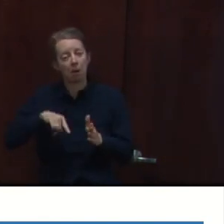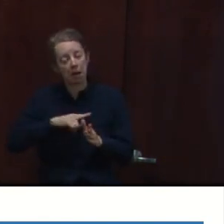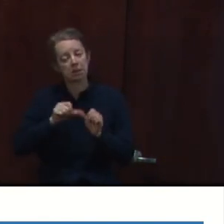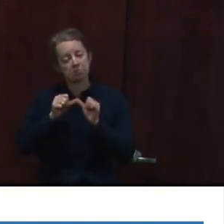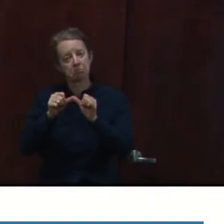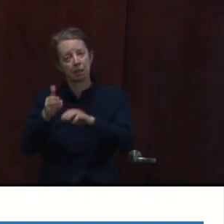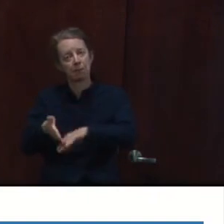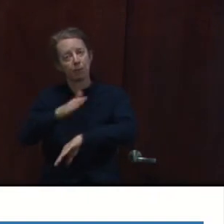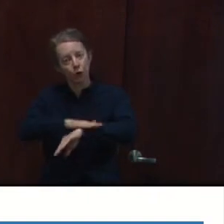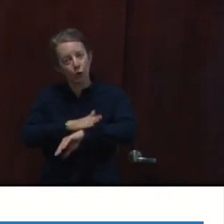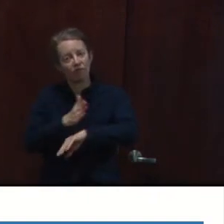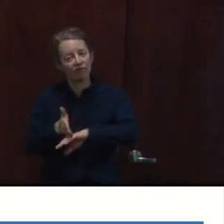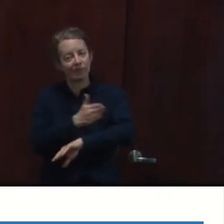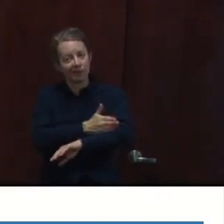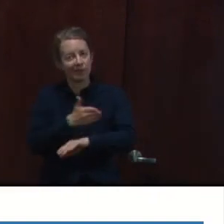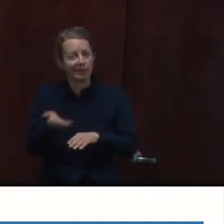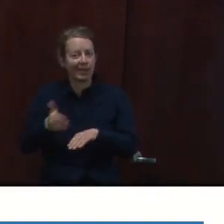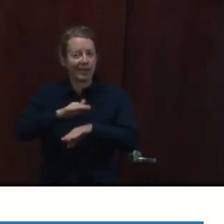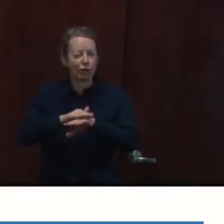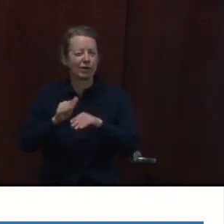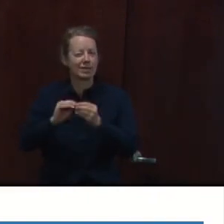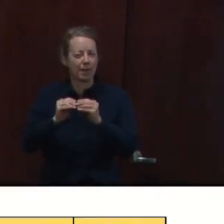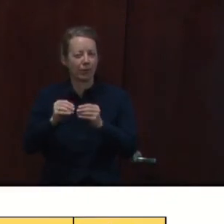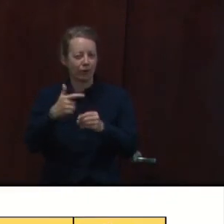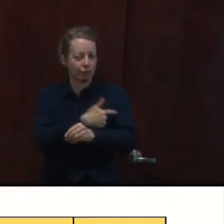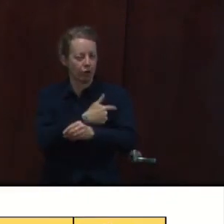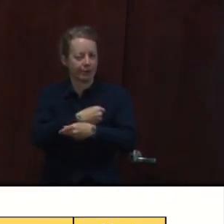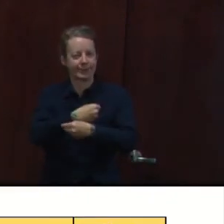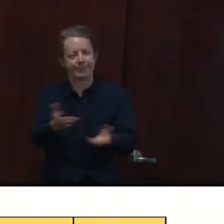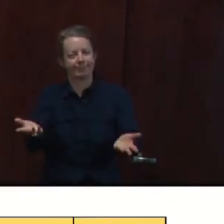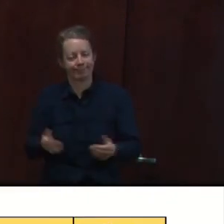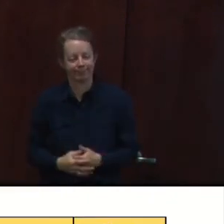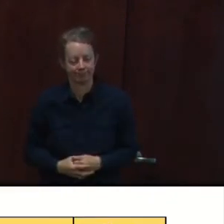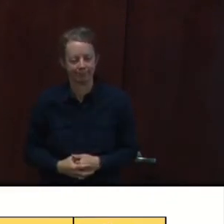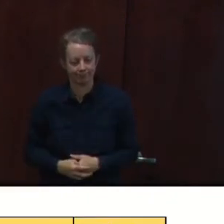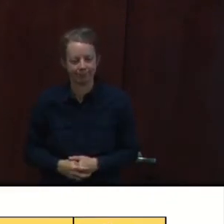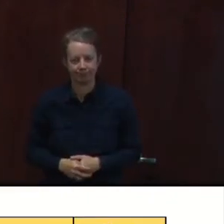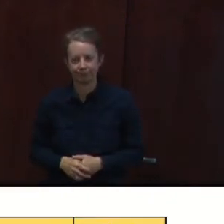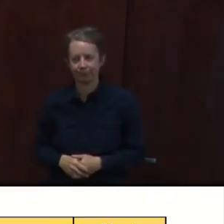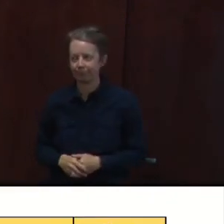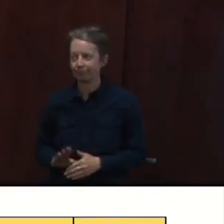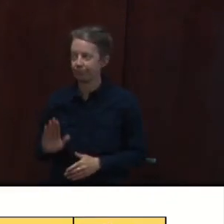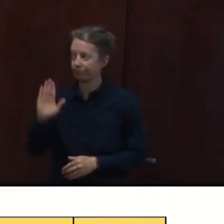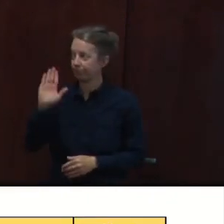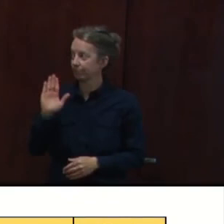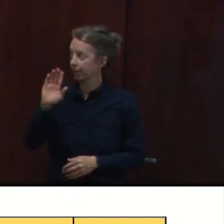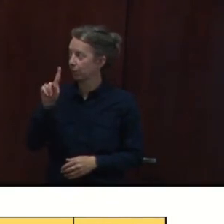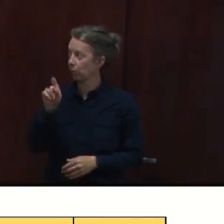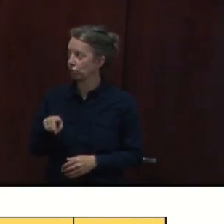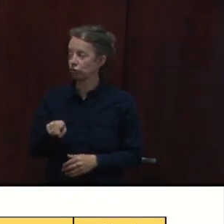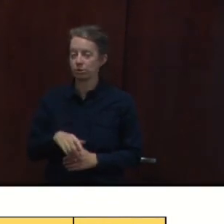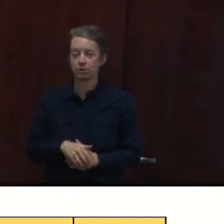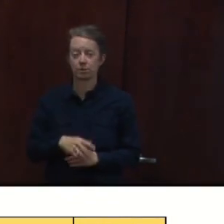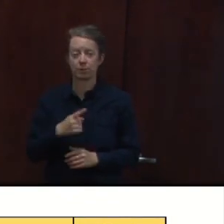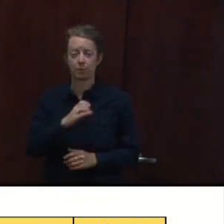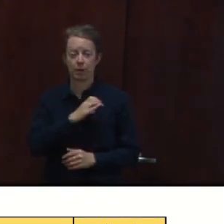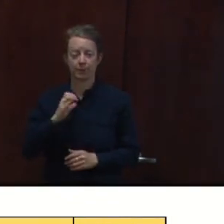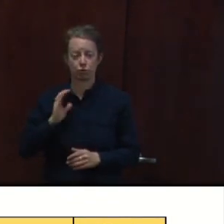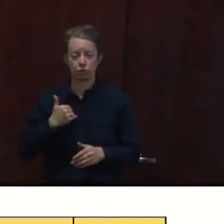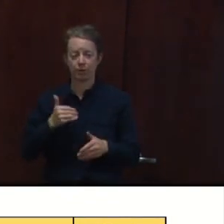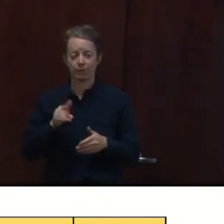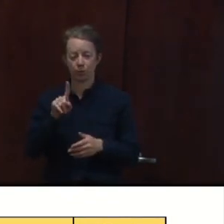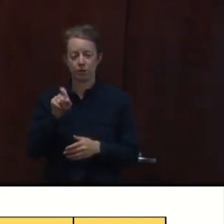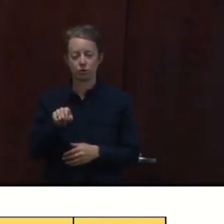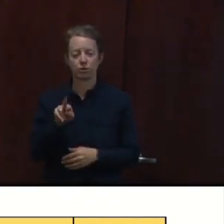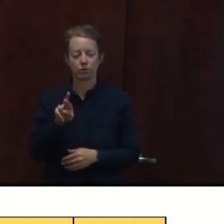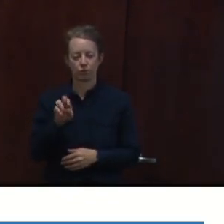to increase our appointments. I did want to. Stacy, or I'm sorry. Go ahead. So